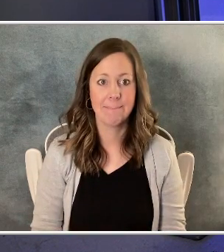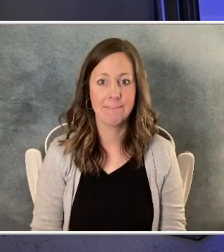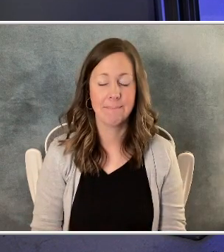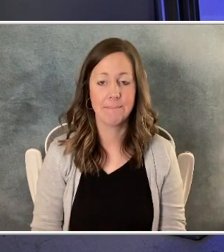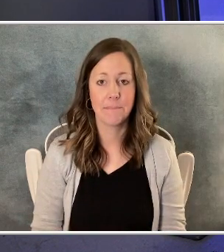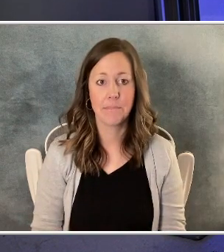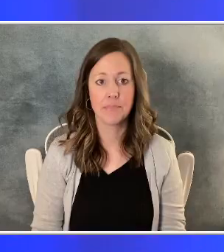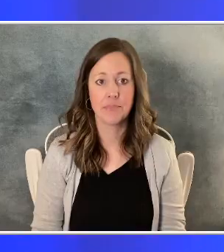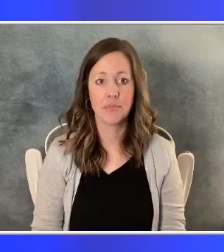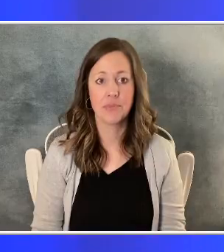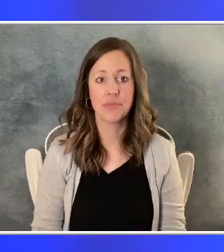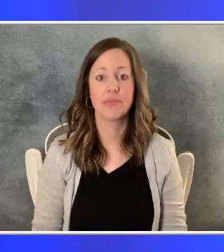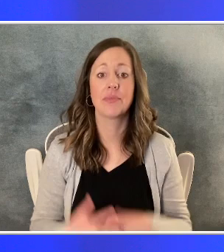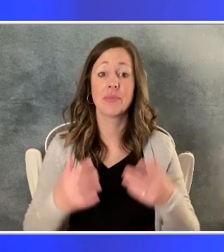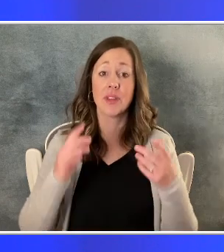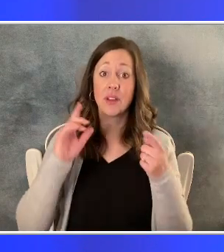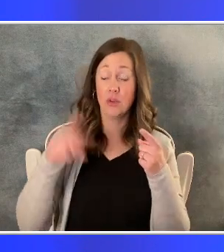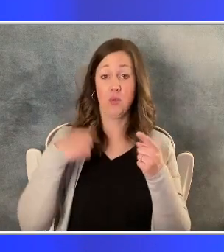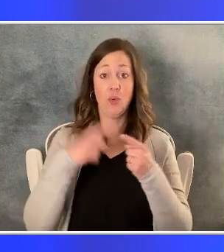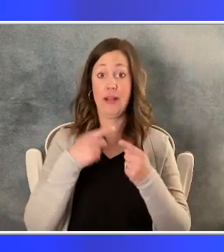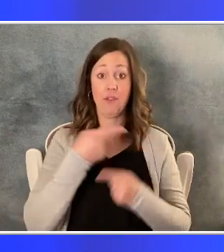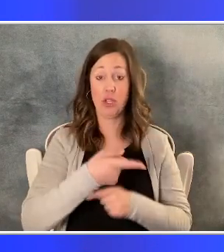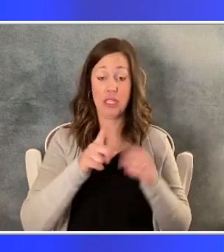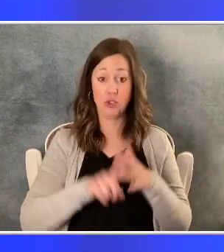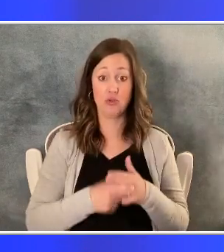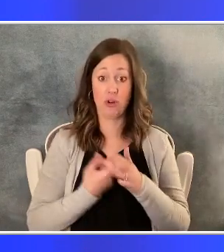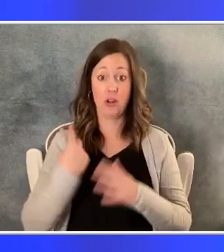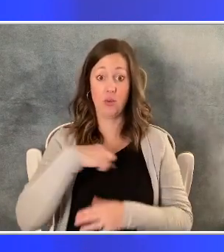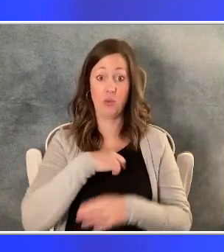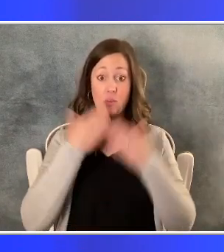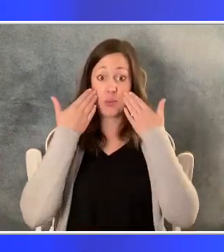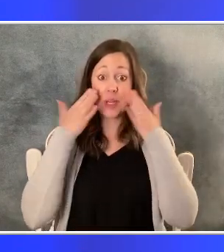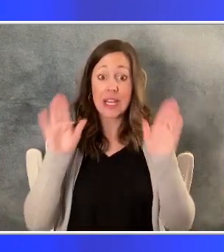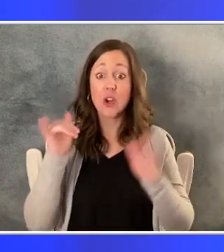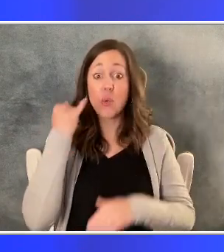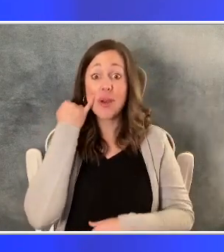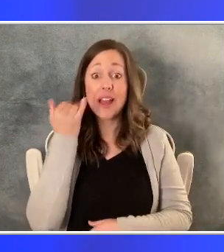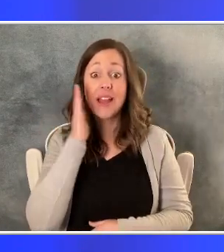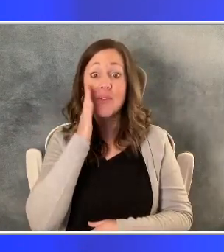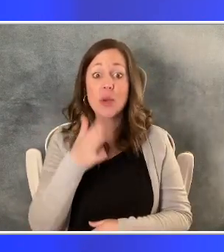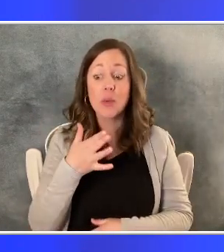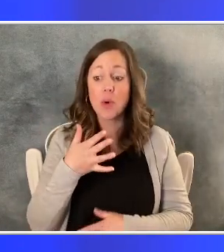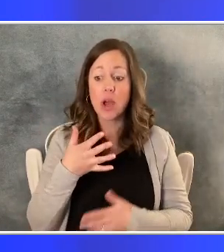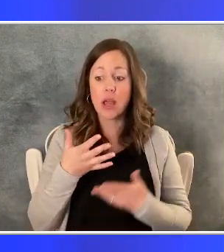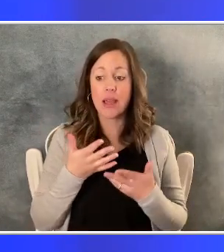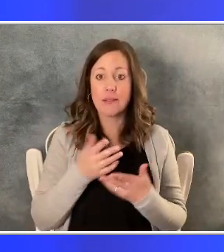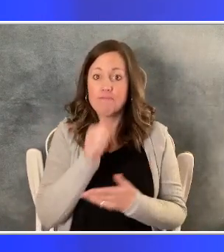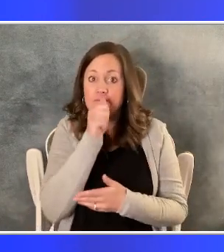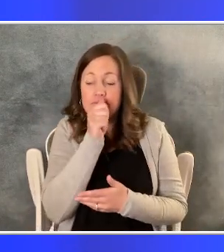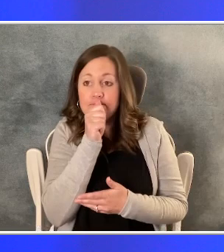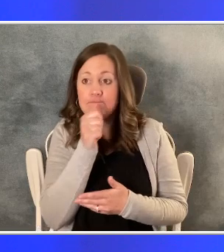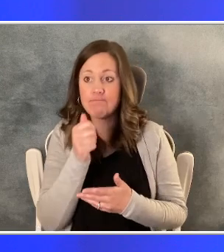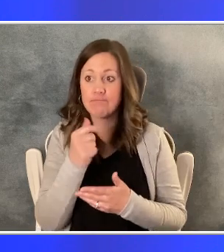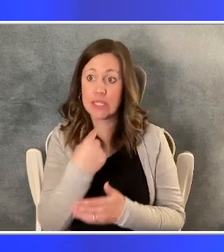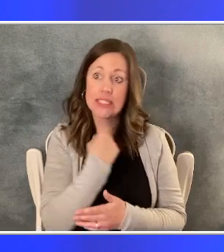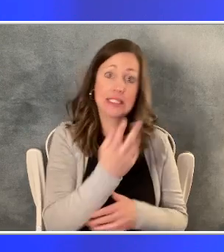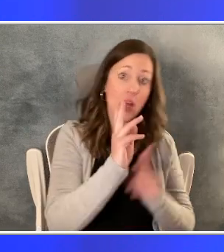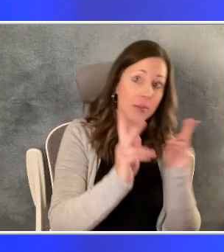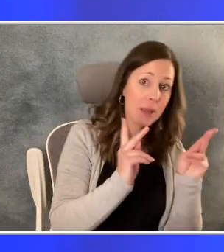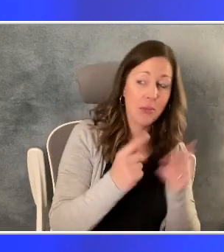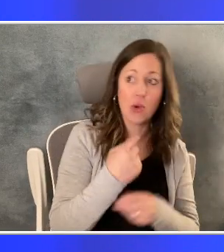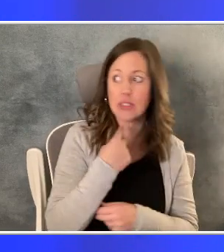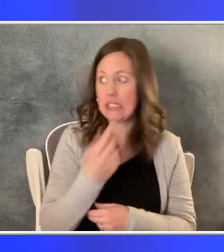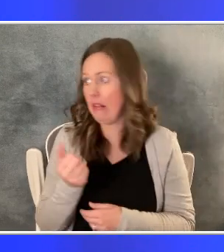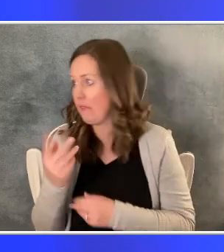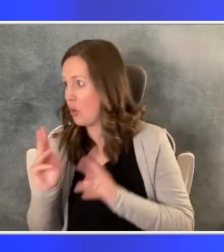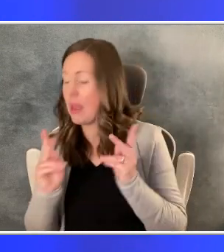Whenever this first started, we didn't know if we were going to internalize it, if we were going to keep it private, tell people about it, tell the world, tell few people. The